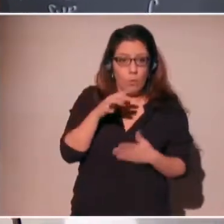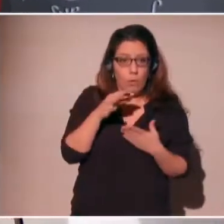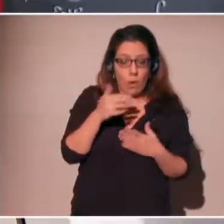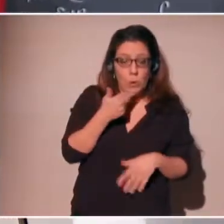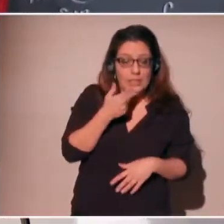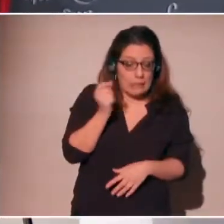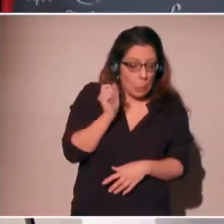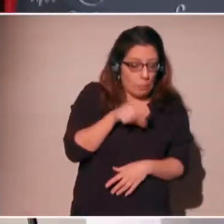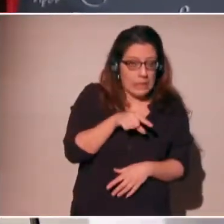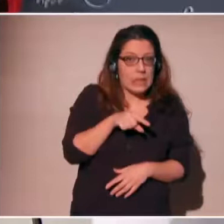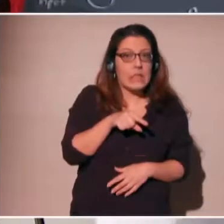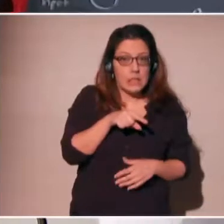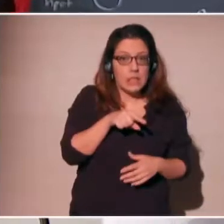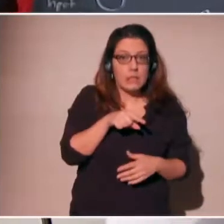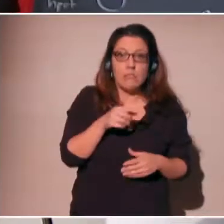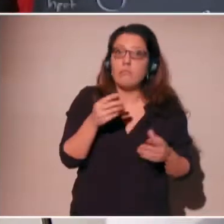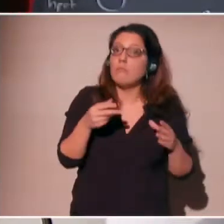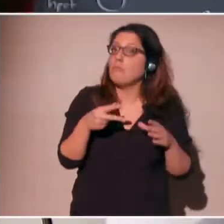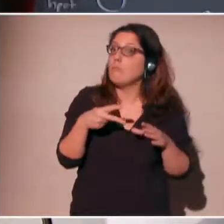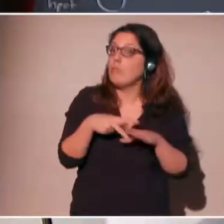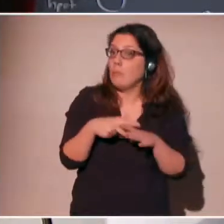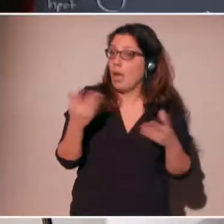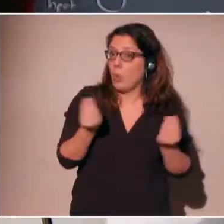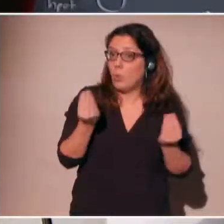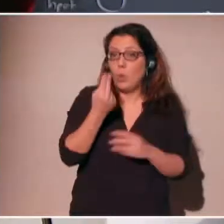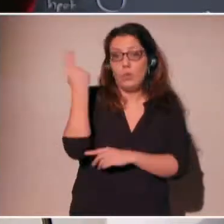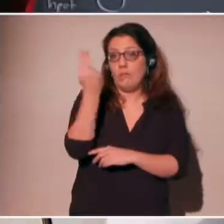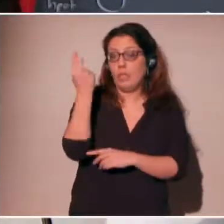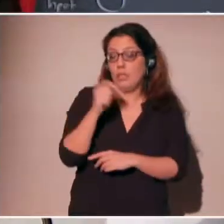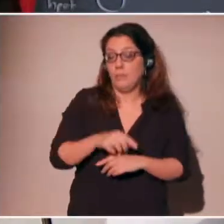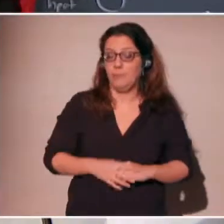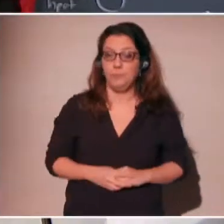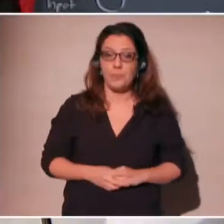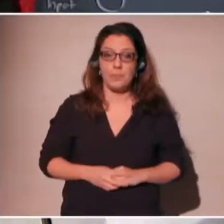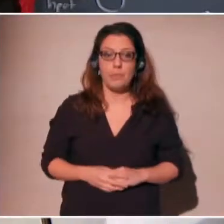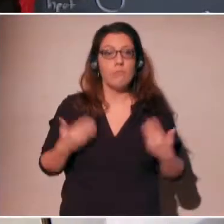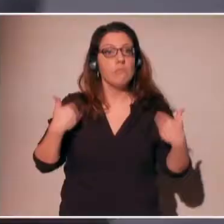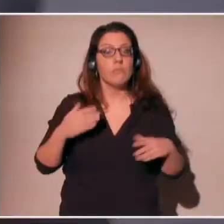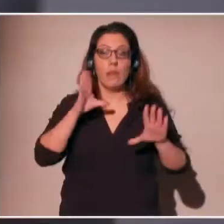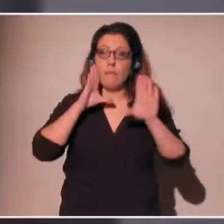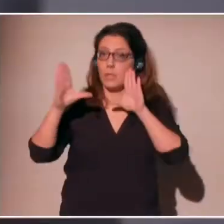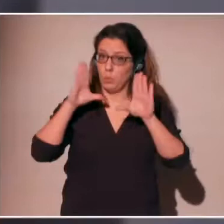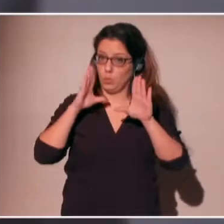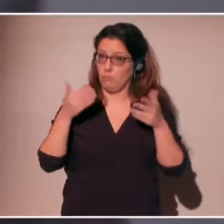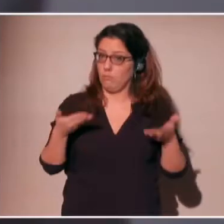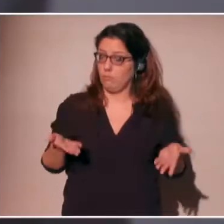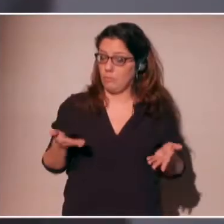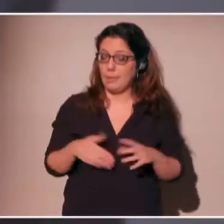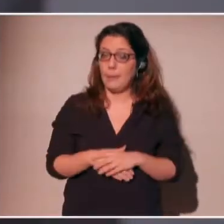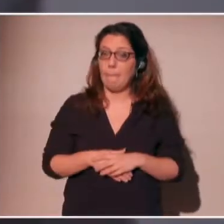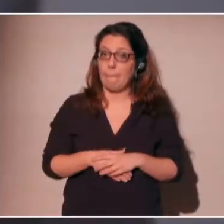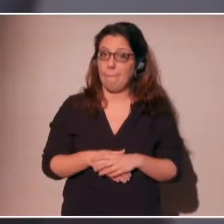are originally destined to applications and are actually born in universities, not companies. So we in